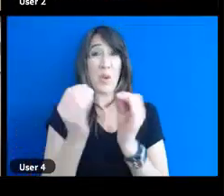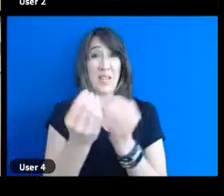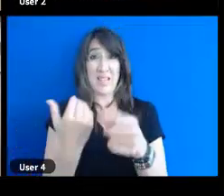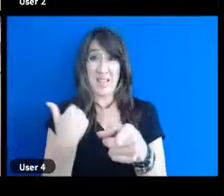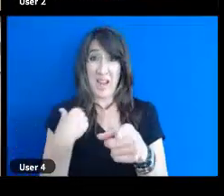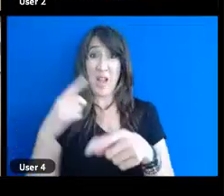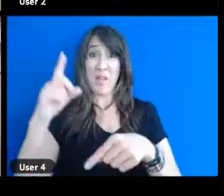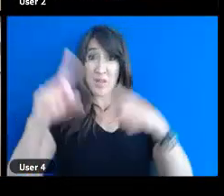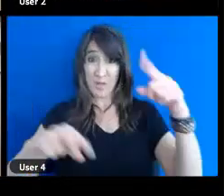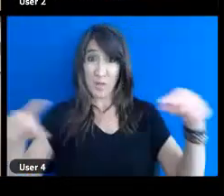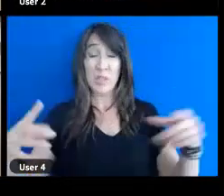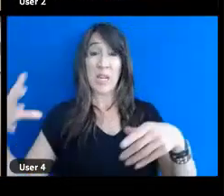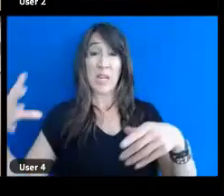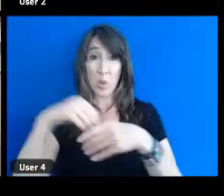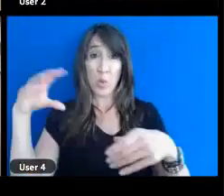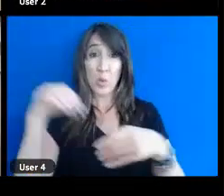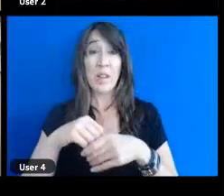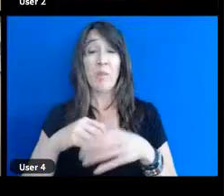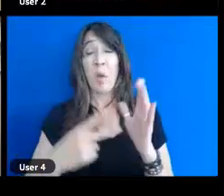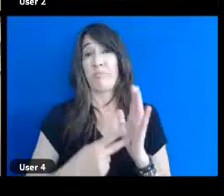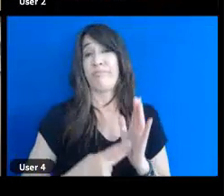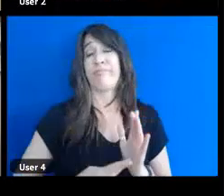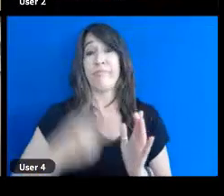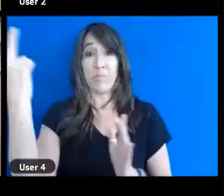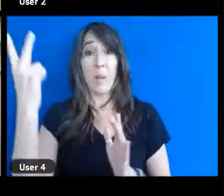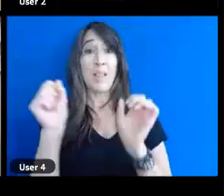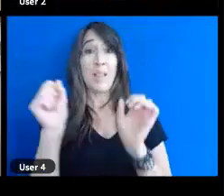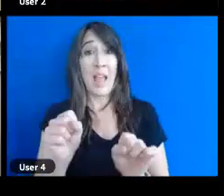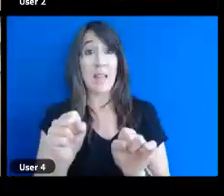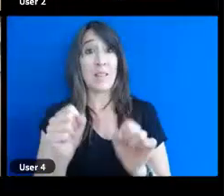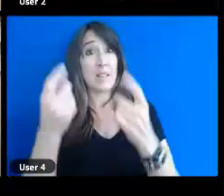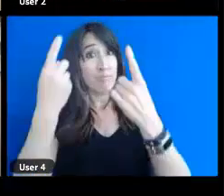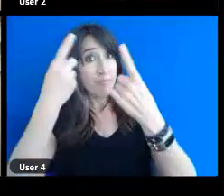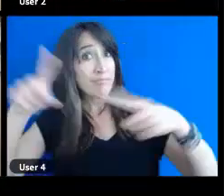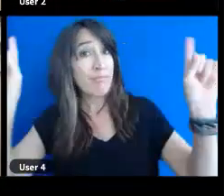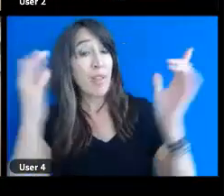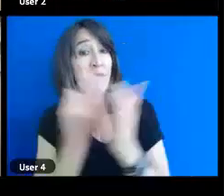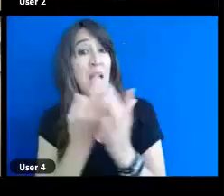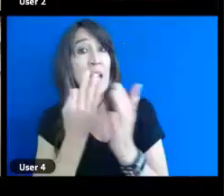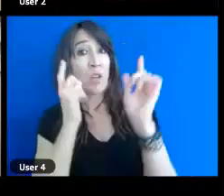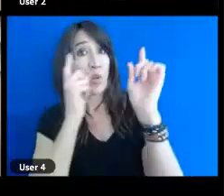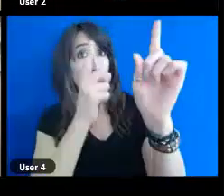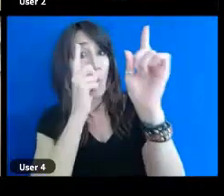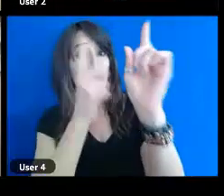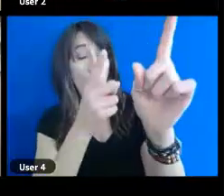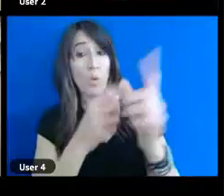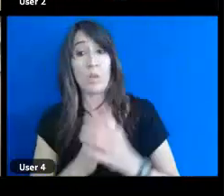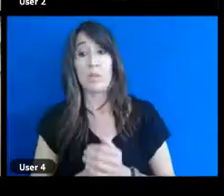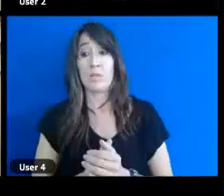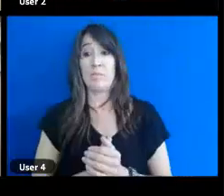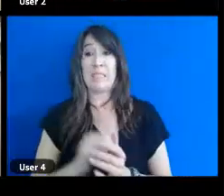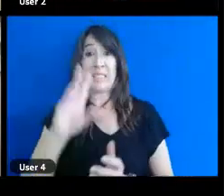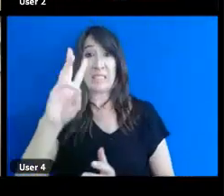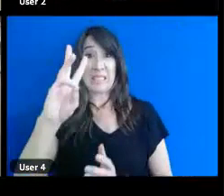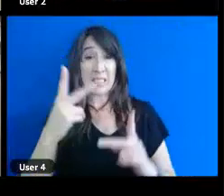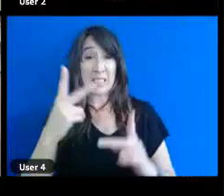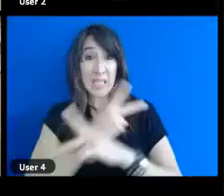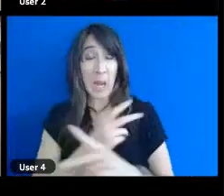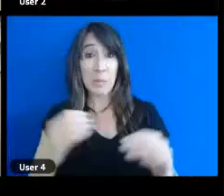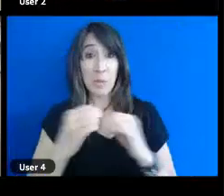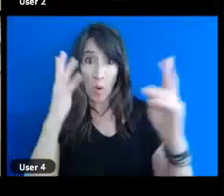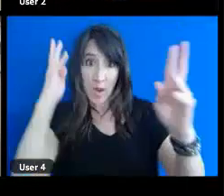Organizations that are diverse and inclusive are twice as likely to meet or exceed financial goals, 6 times